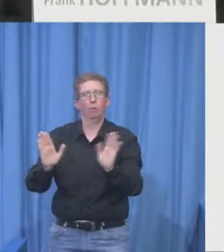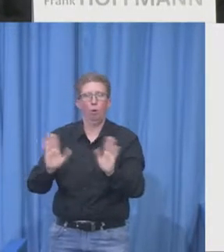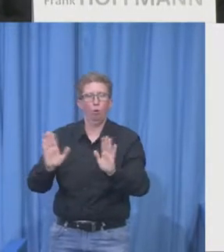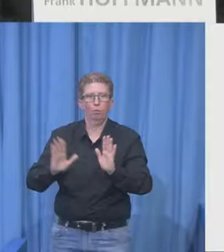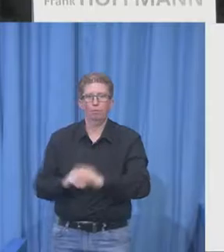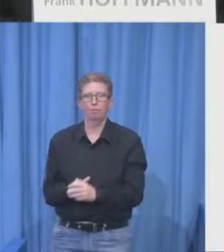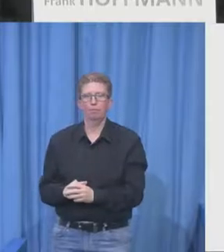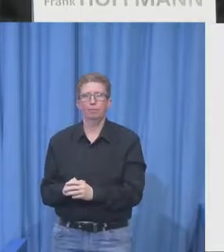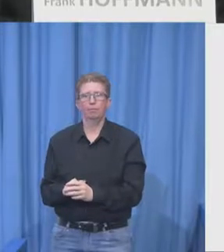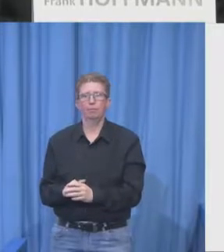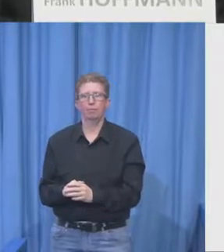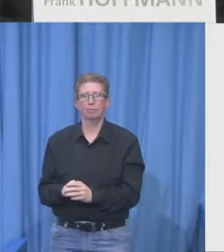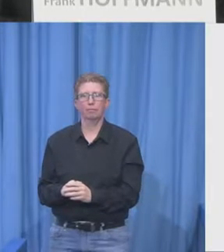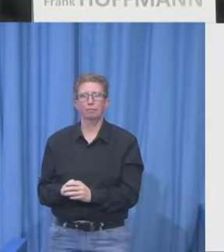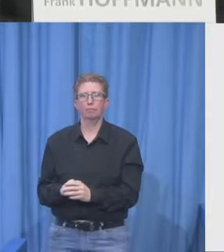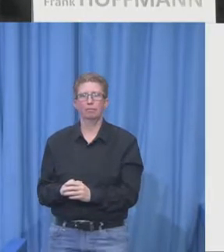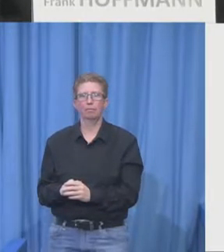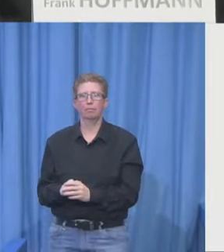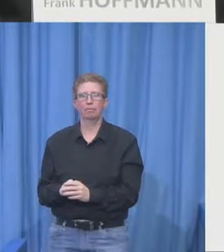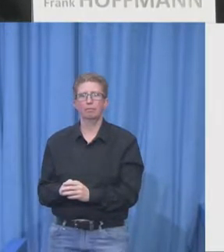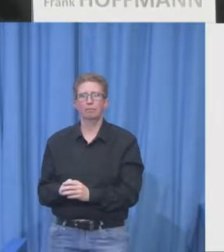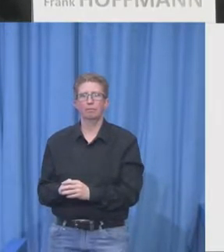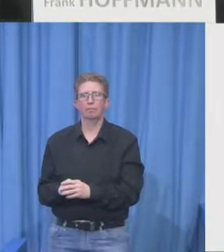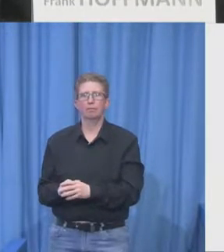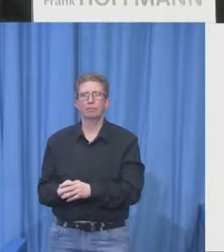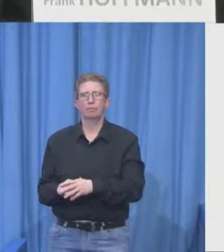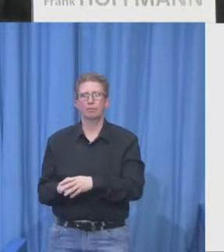say something more to that.